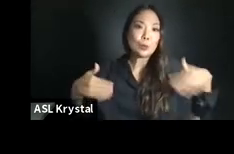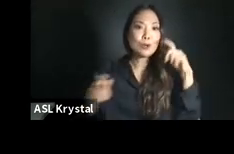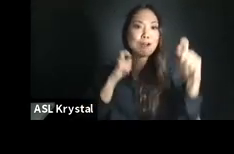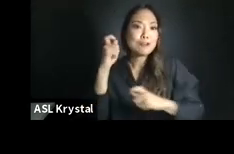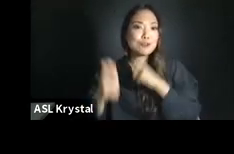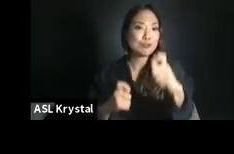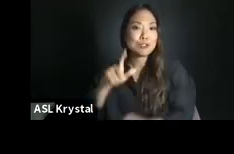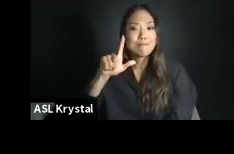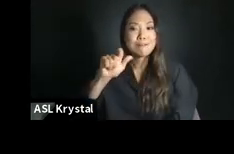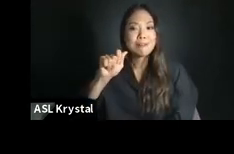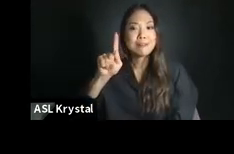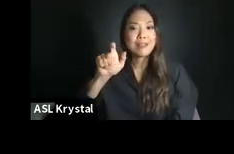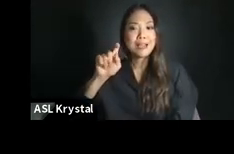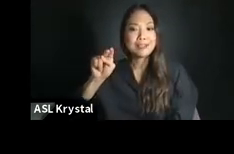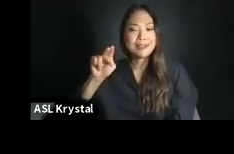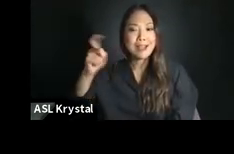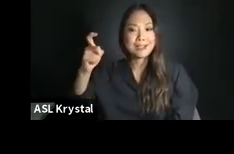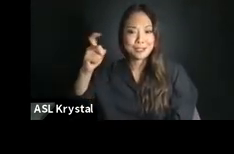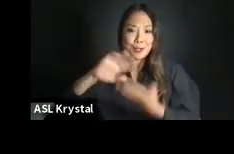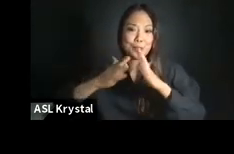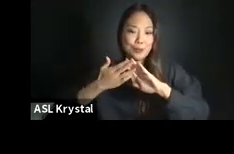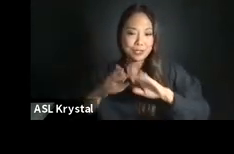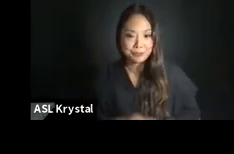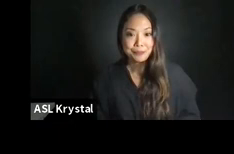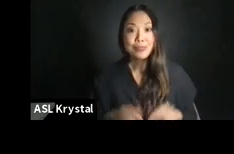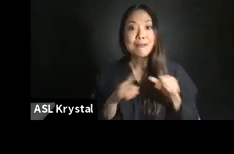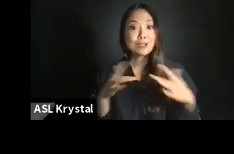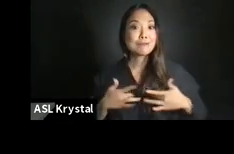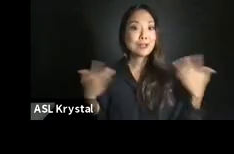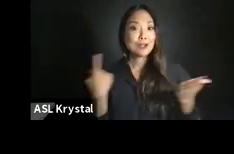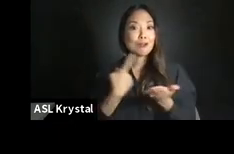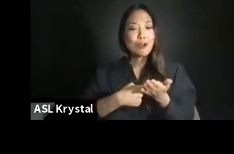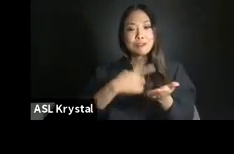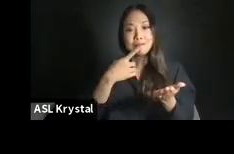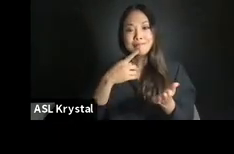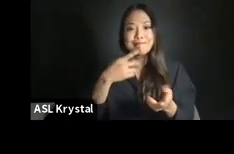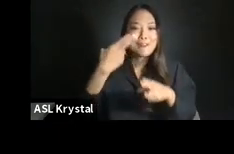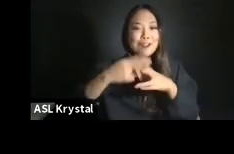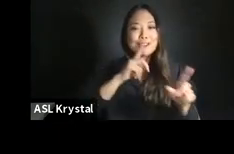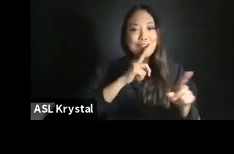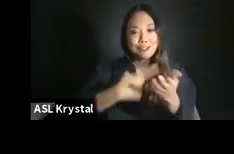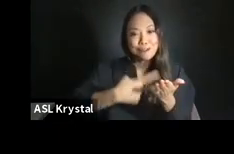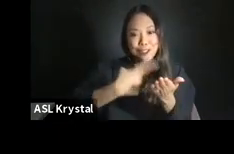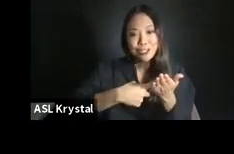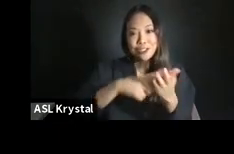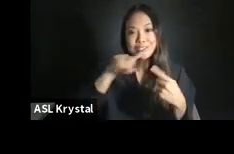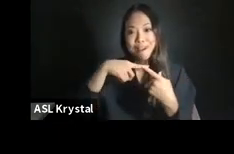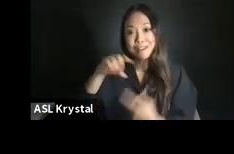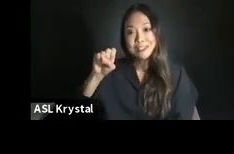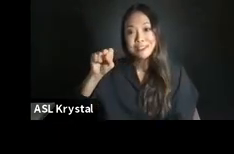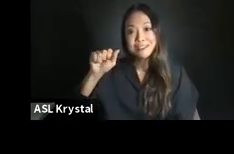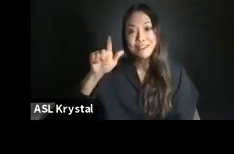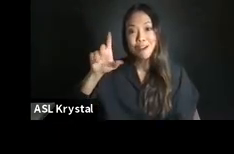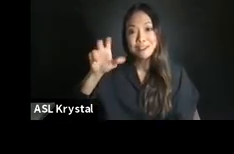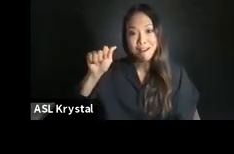community the first event conversations consulsa patria e cultura with salsa